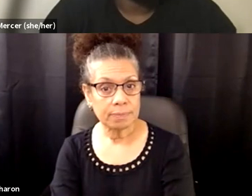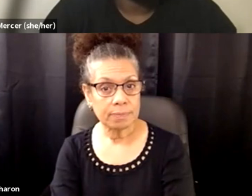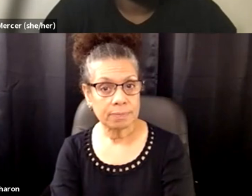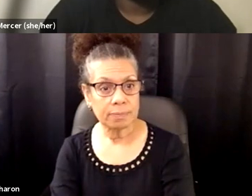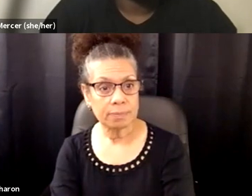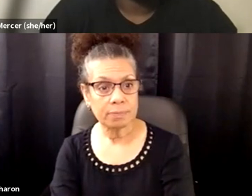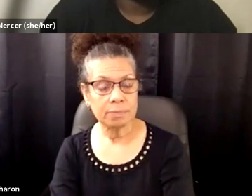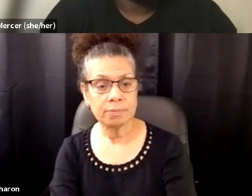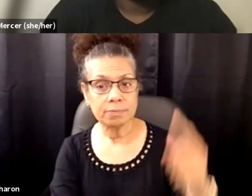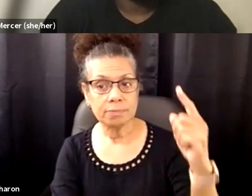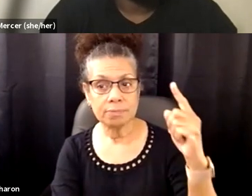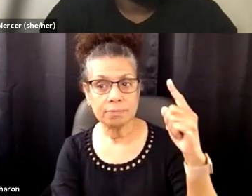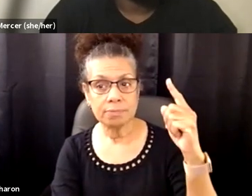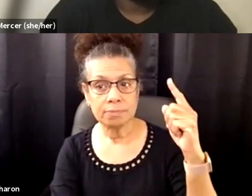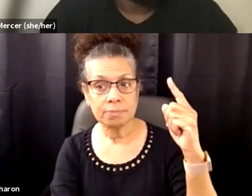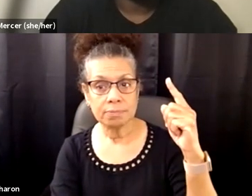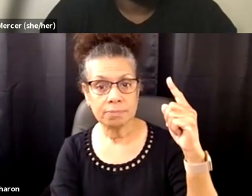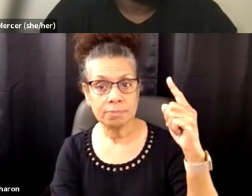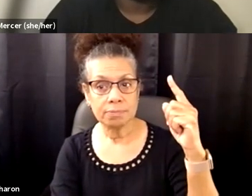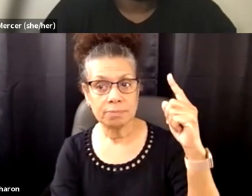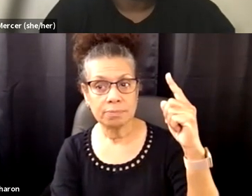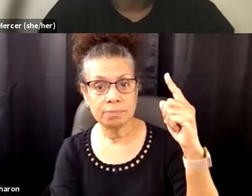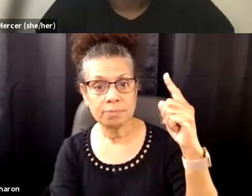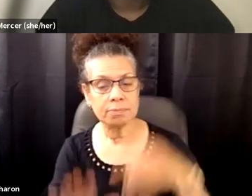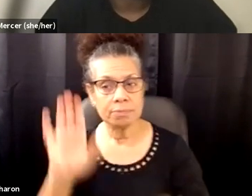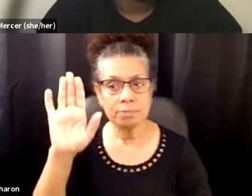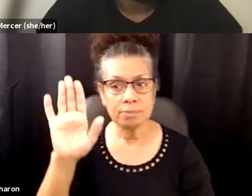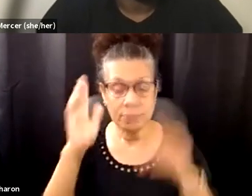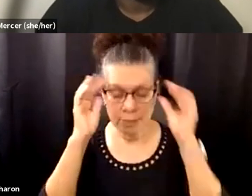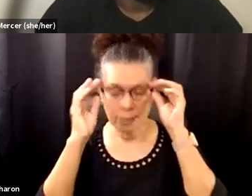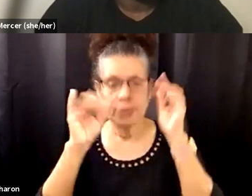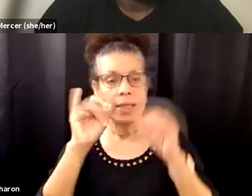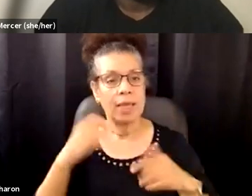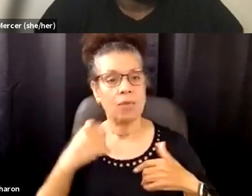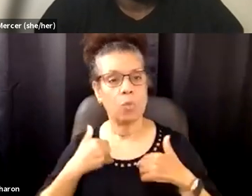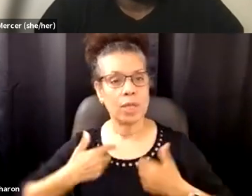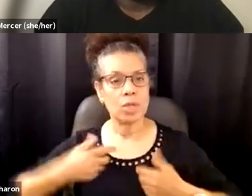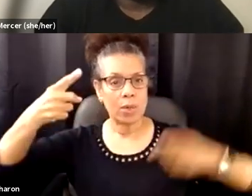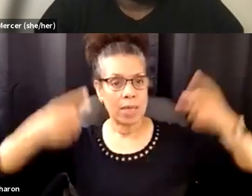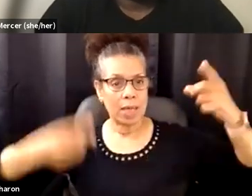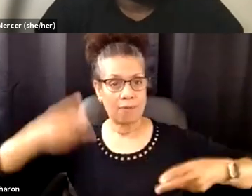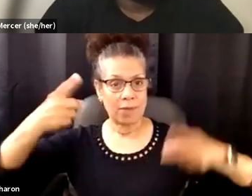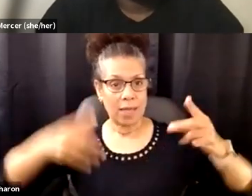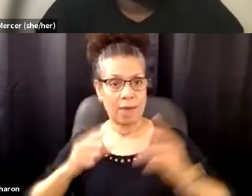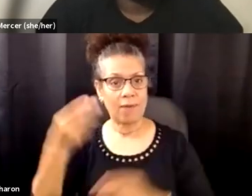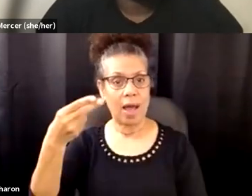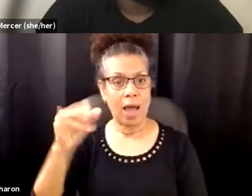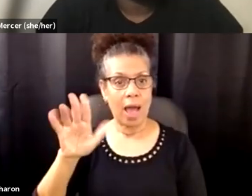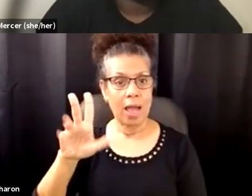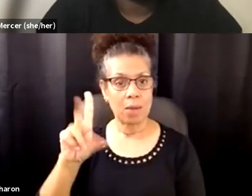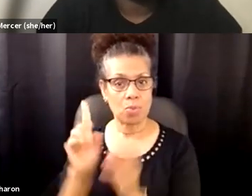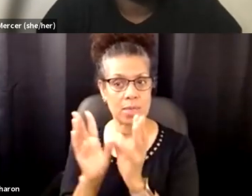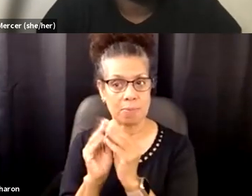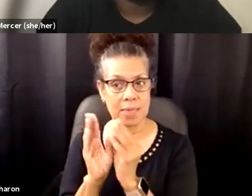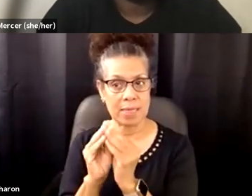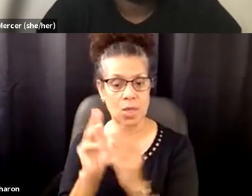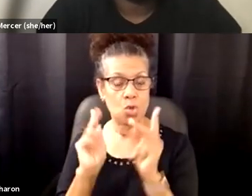so um that's one of clarification so if we're going to go to a hybrid meeting um so that people